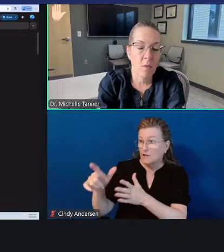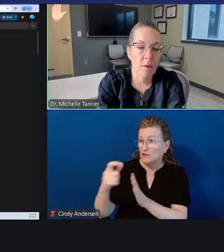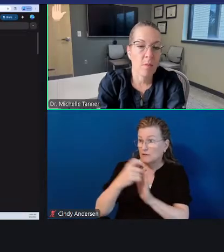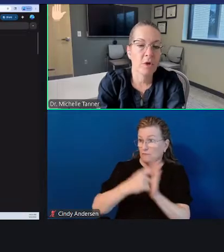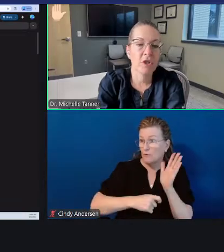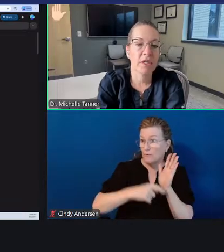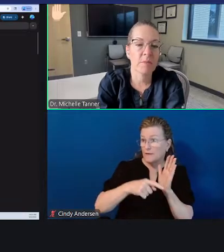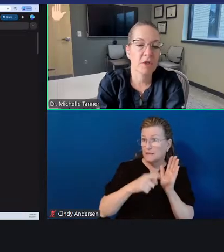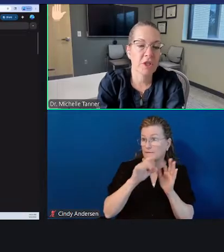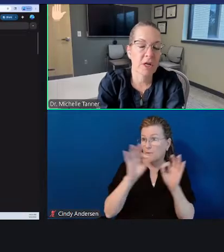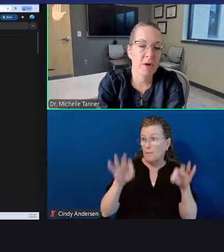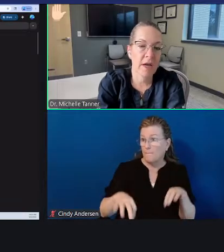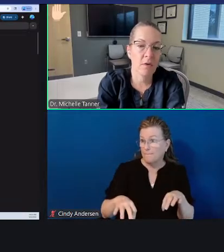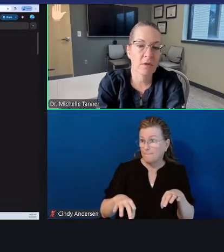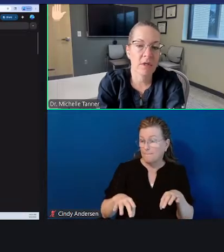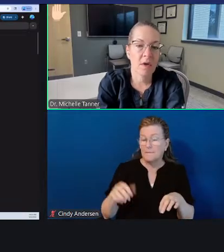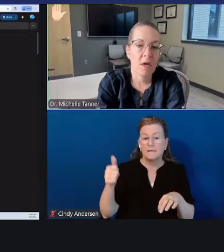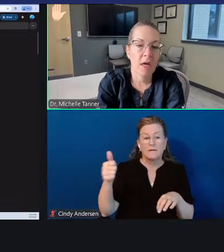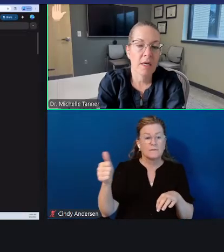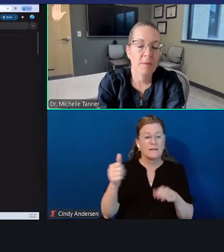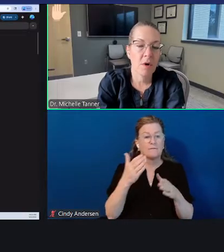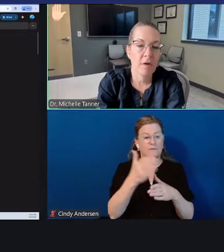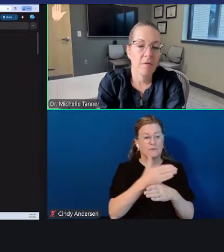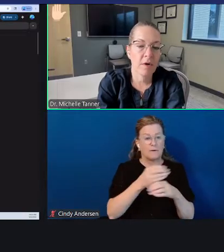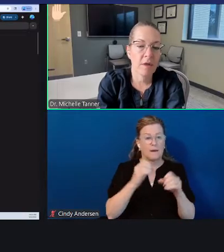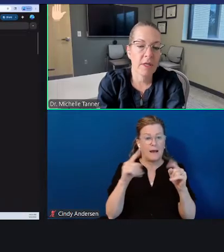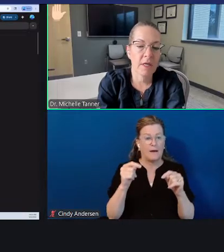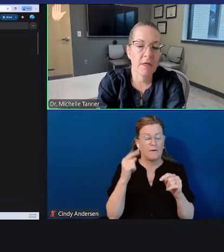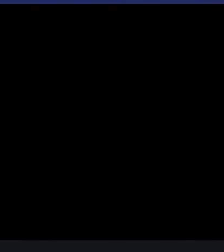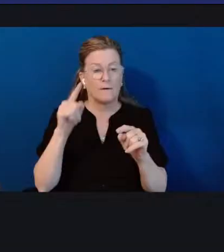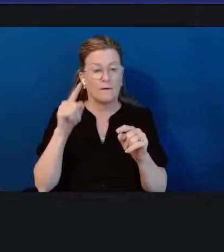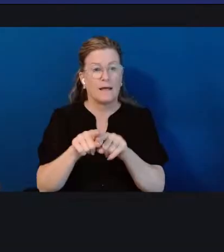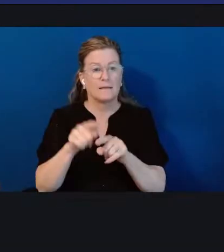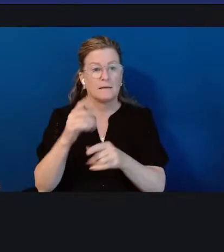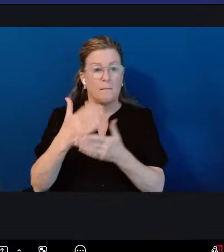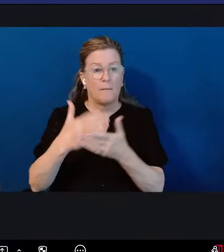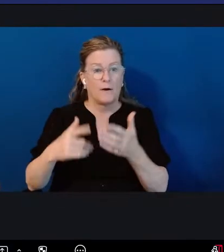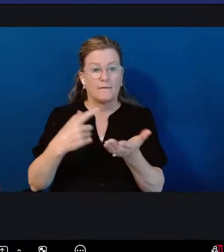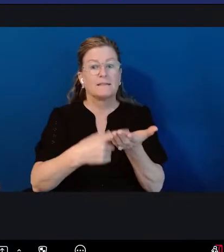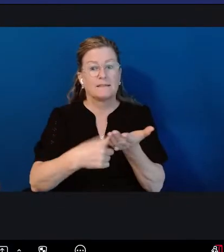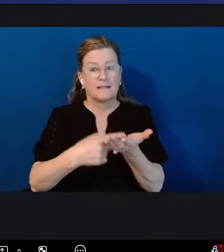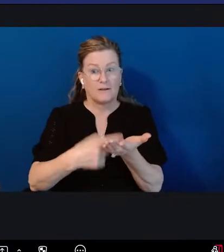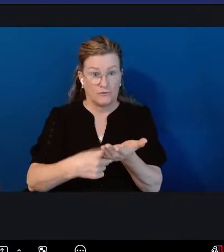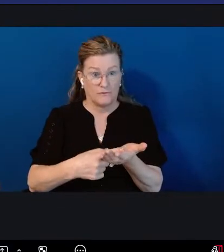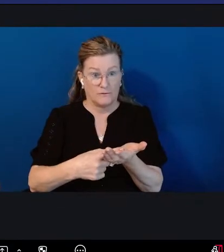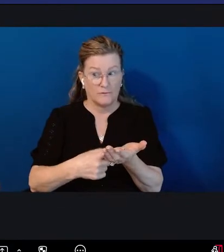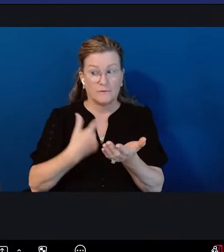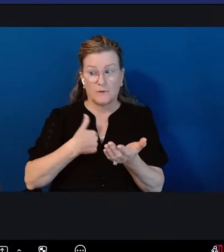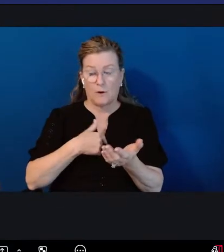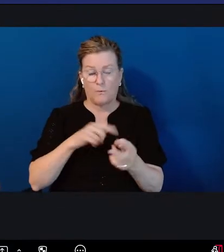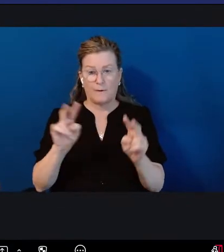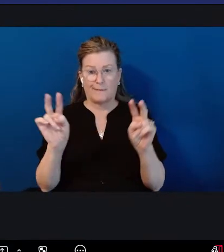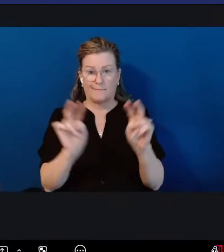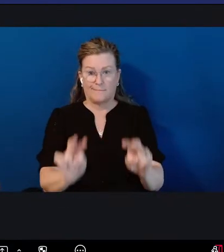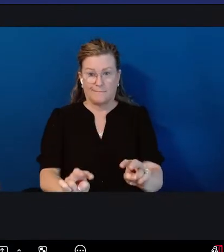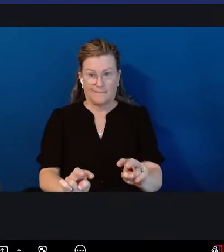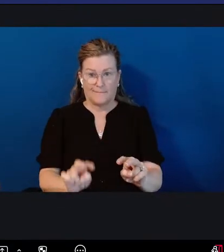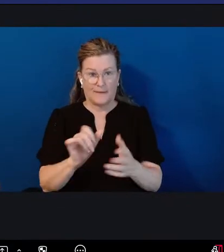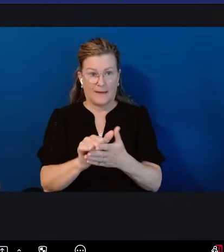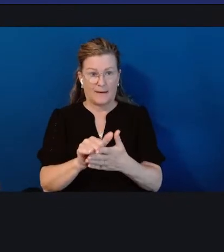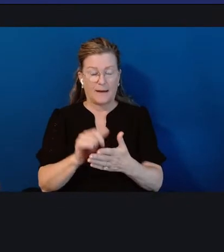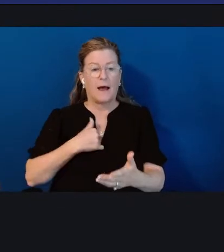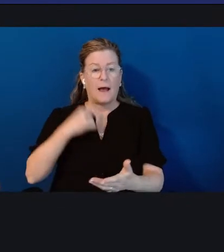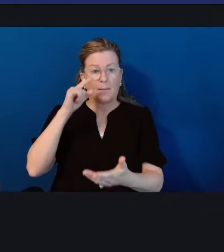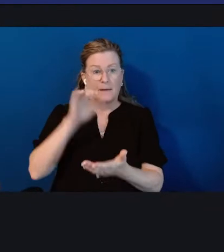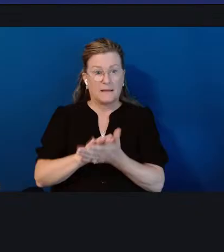this form, which she has been sharing out as part of the discussions. And so we've been looking at it. I believe the answer to